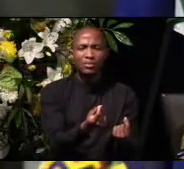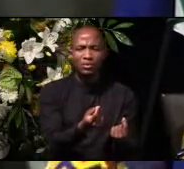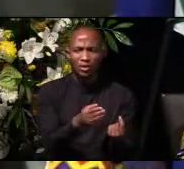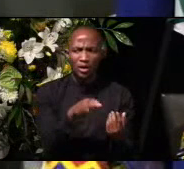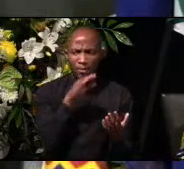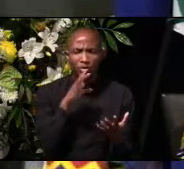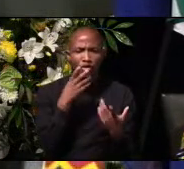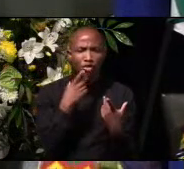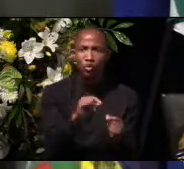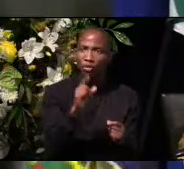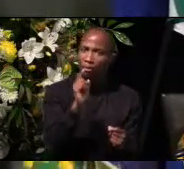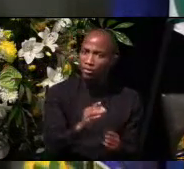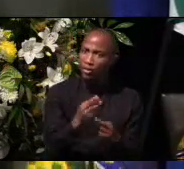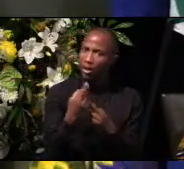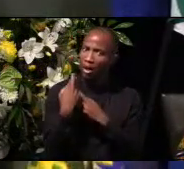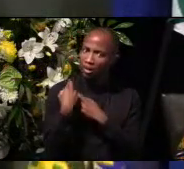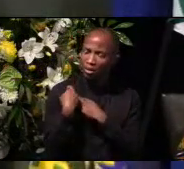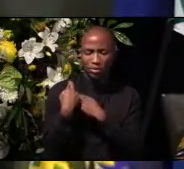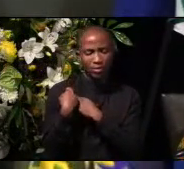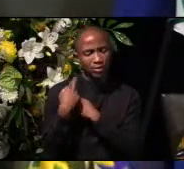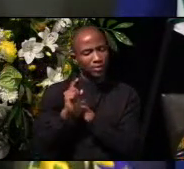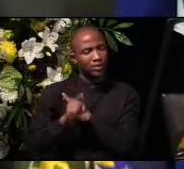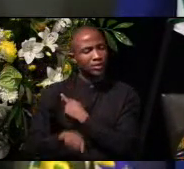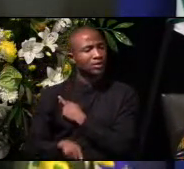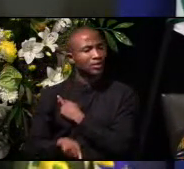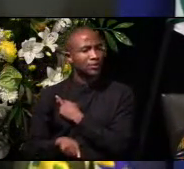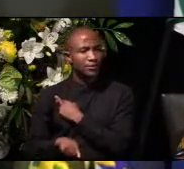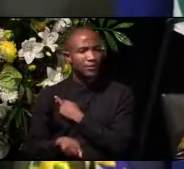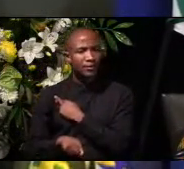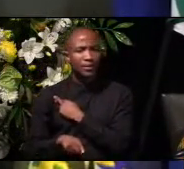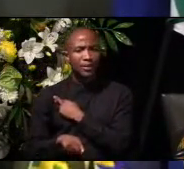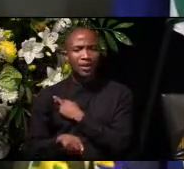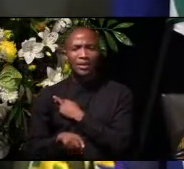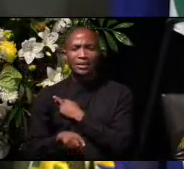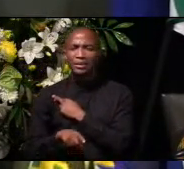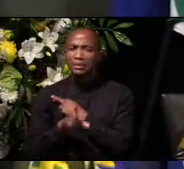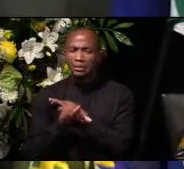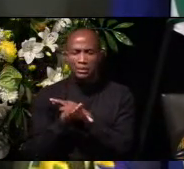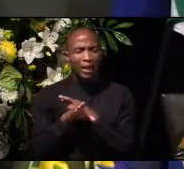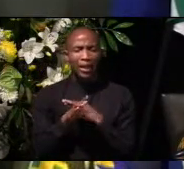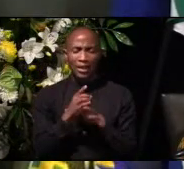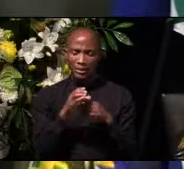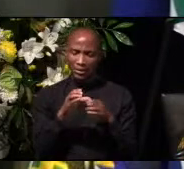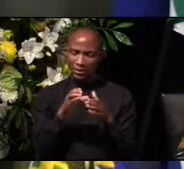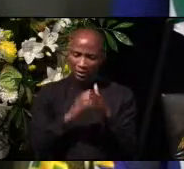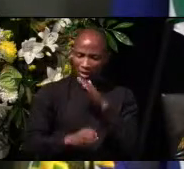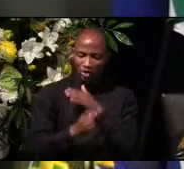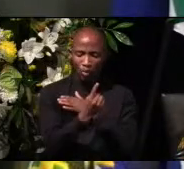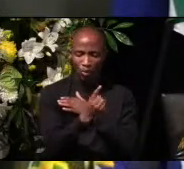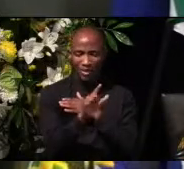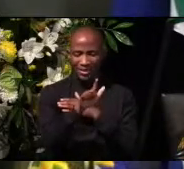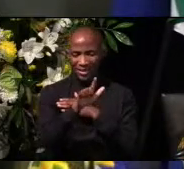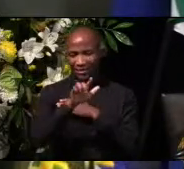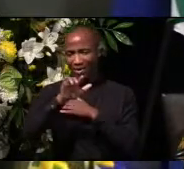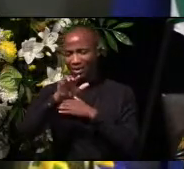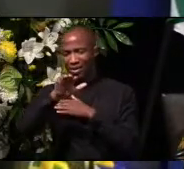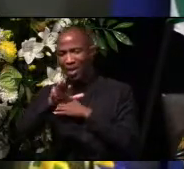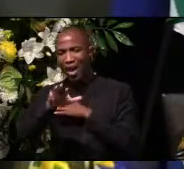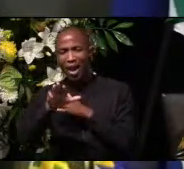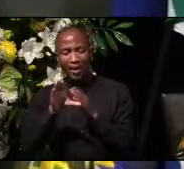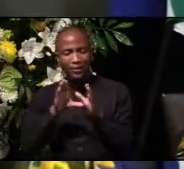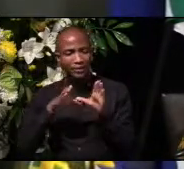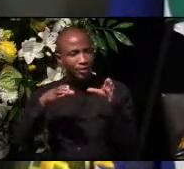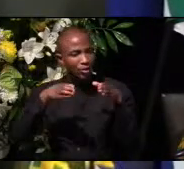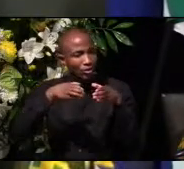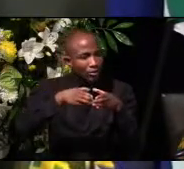to Parliament and that is though this portfolio committees the Section 179 committees in